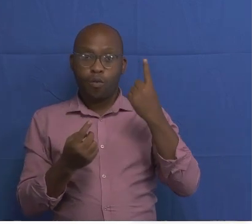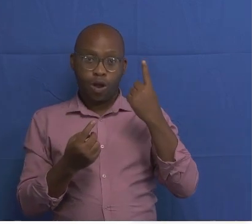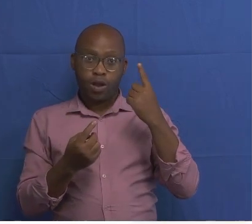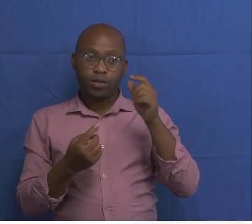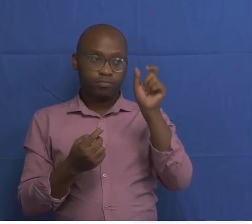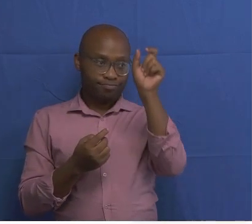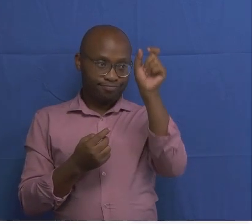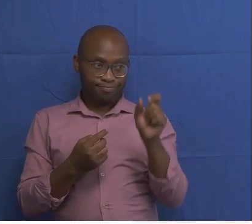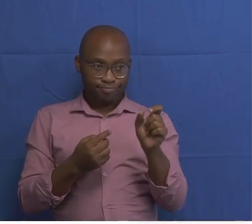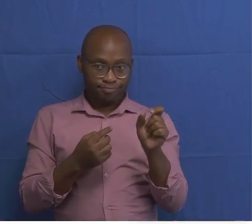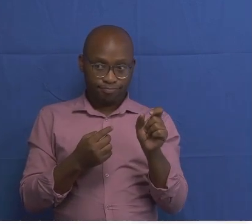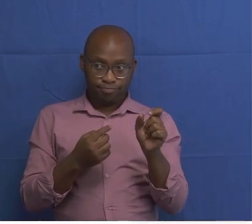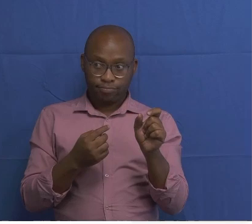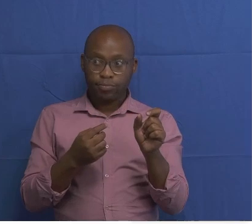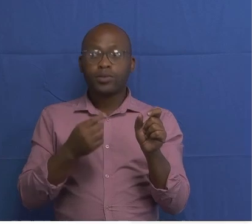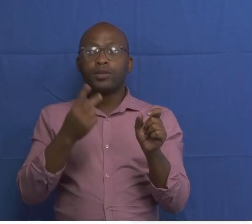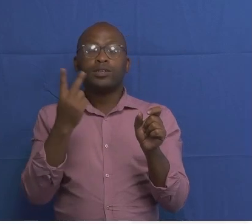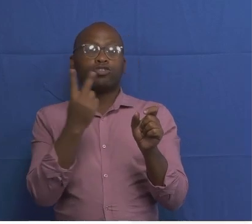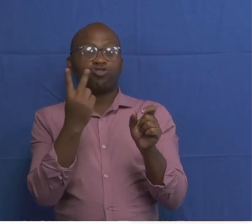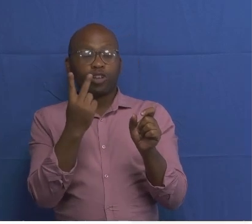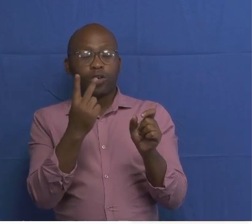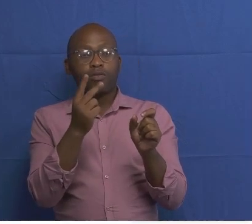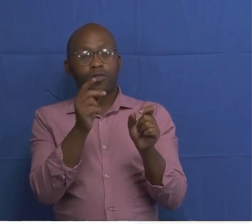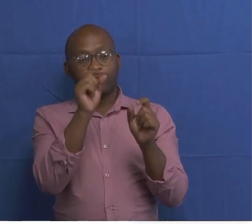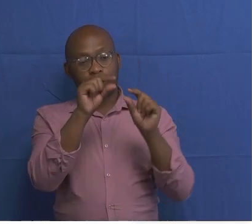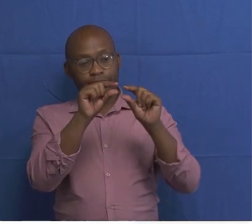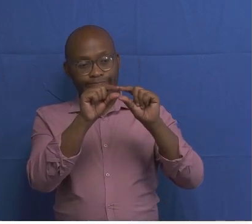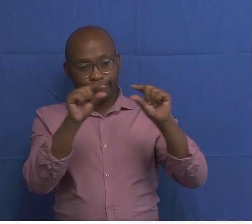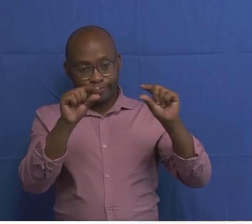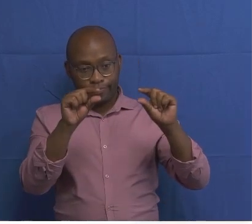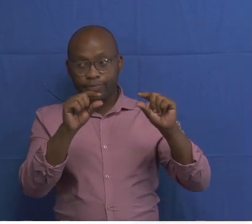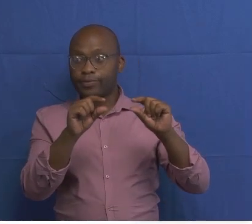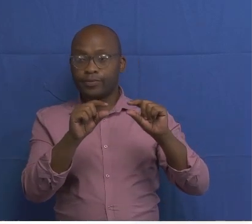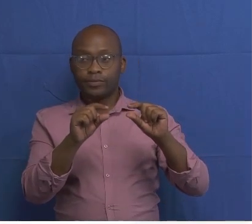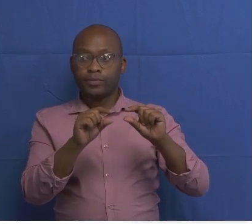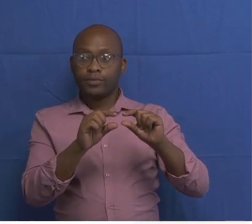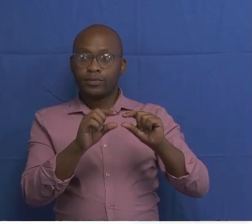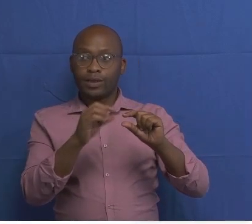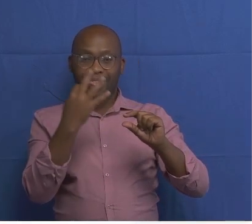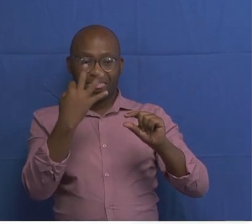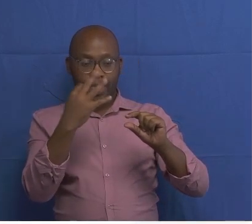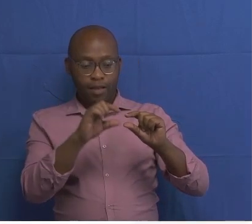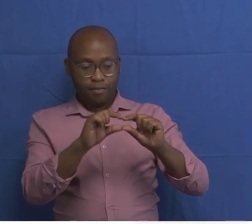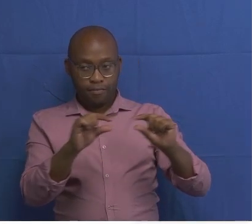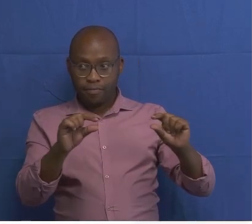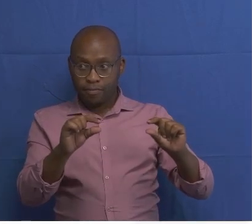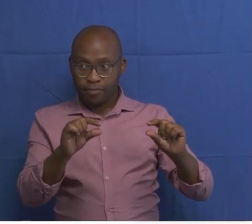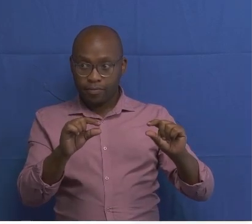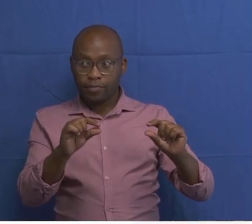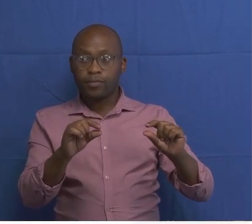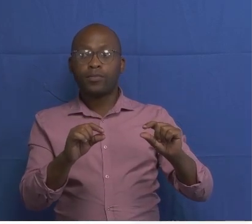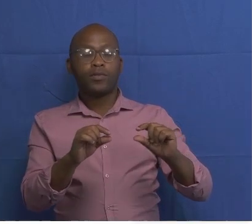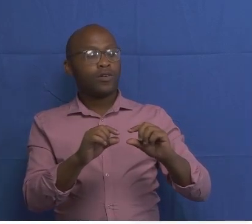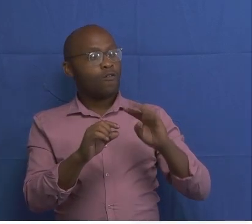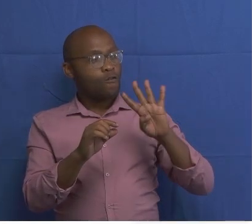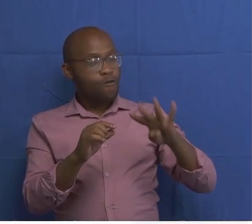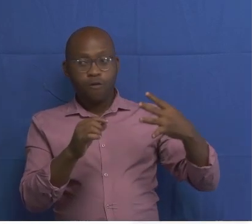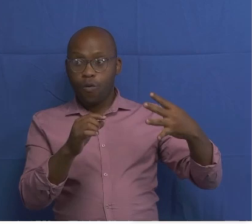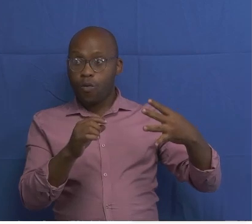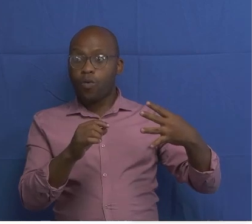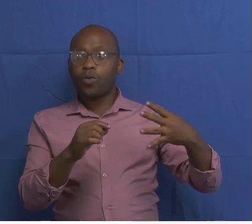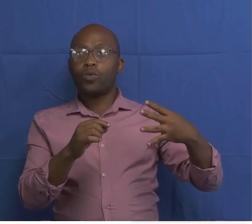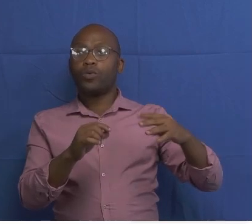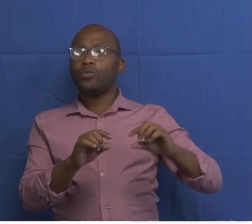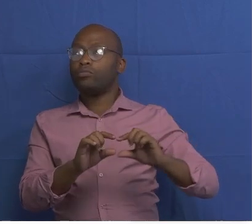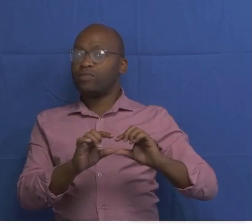locus. We have got a second gene here. We have got a third gene here. We have got a 4th gene. and we have got